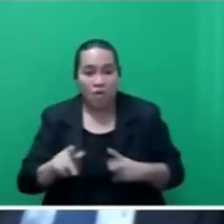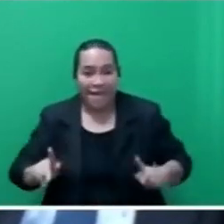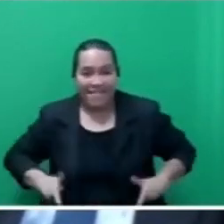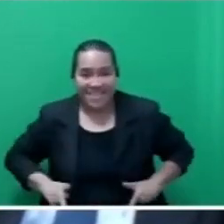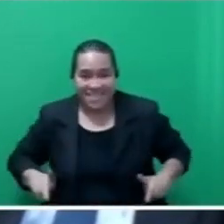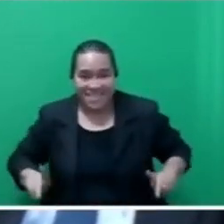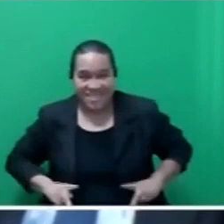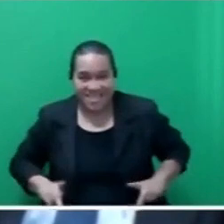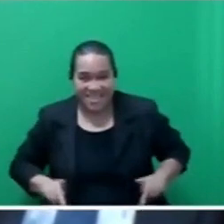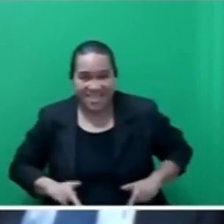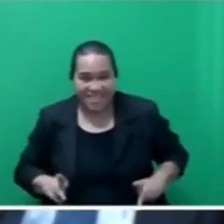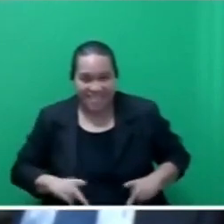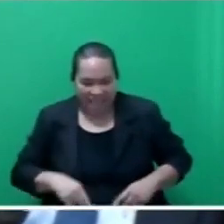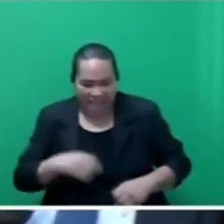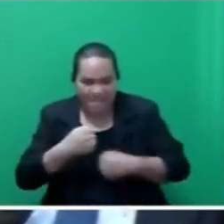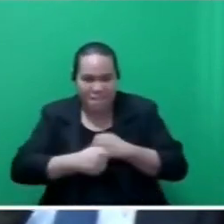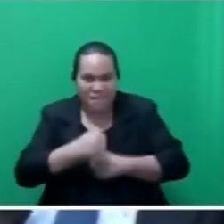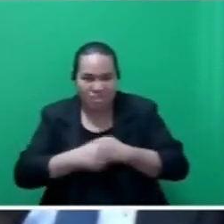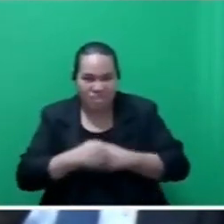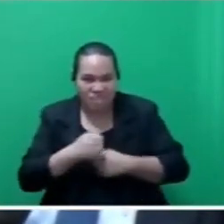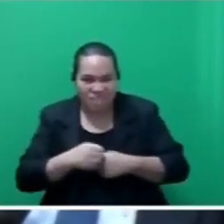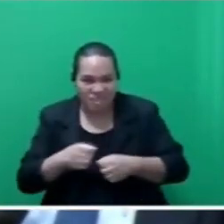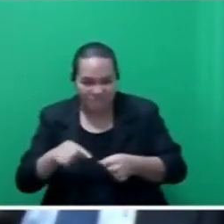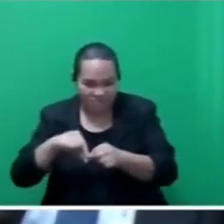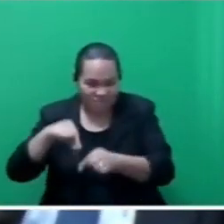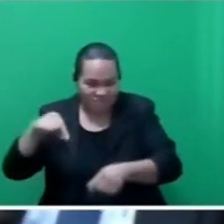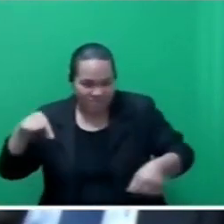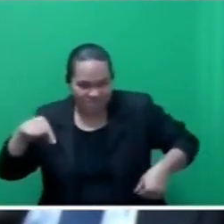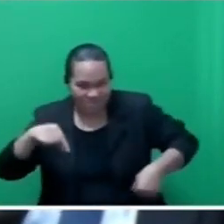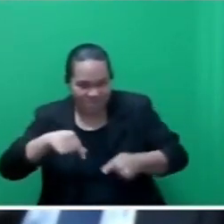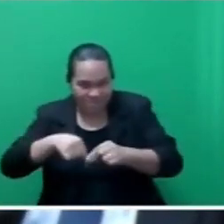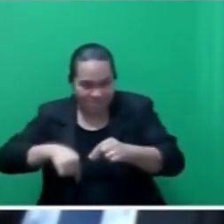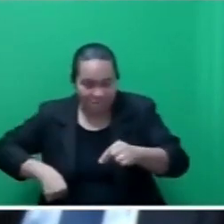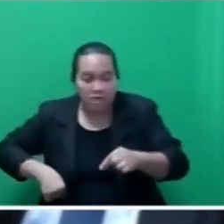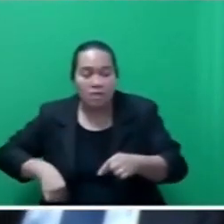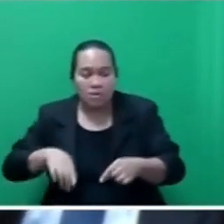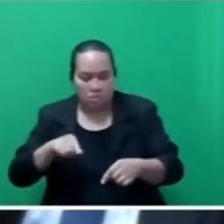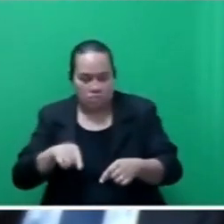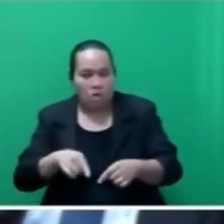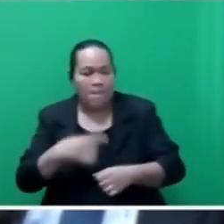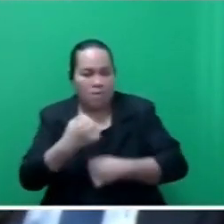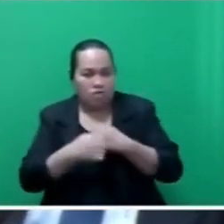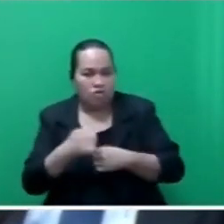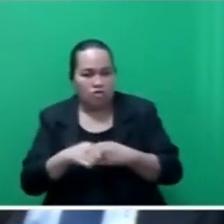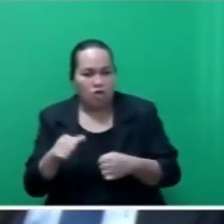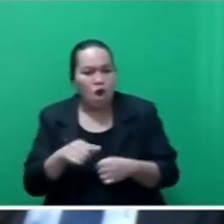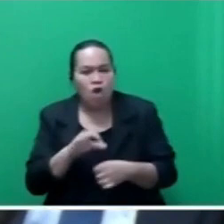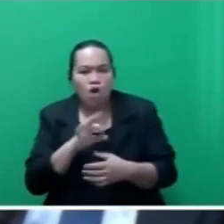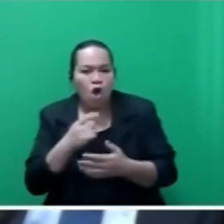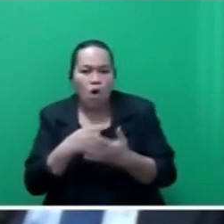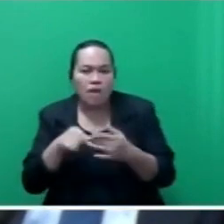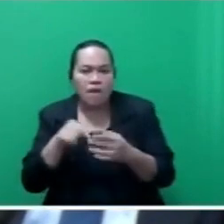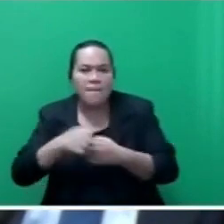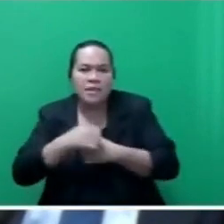as we all know, continues with the availability of dialysis not only in the government